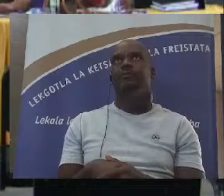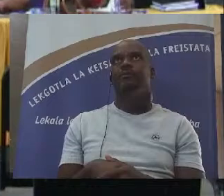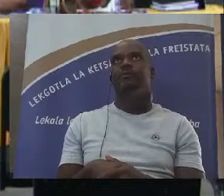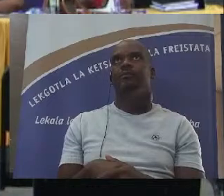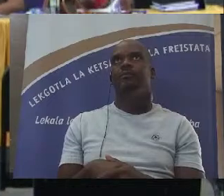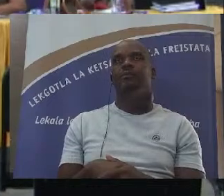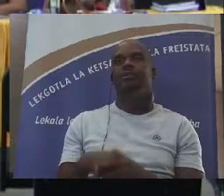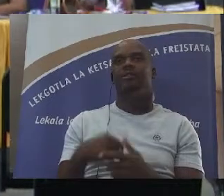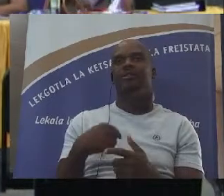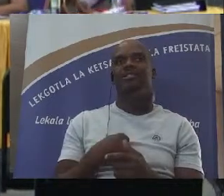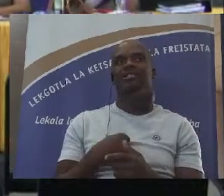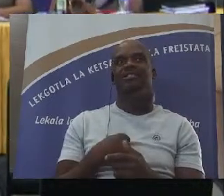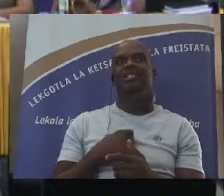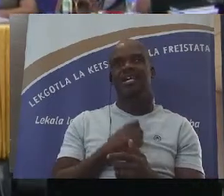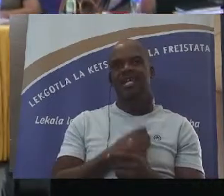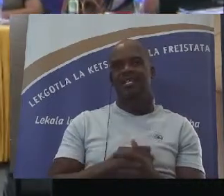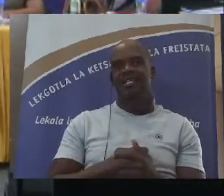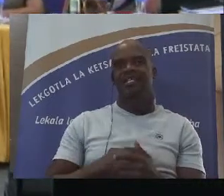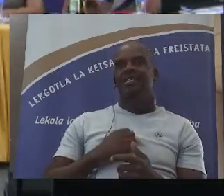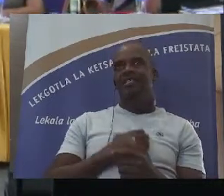I feel very much encouraged.